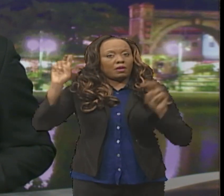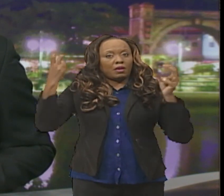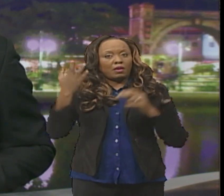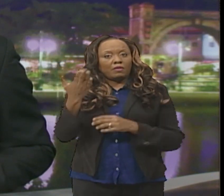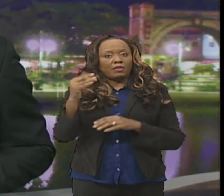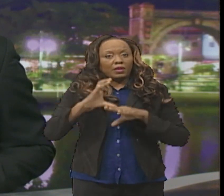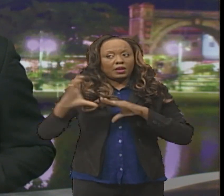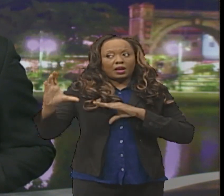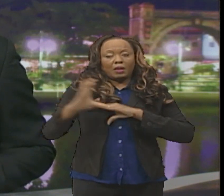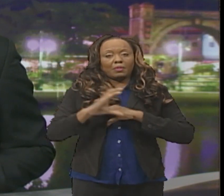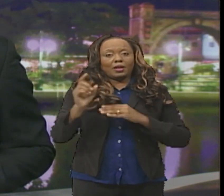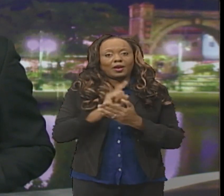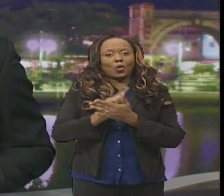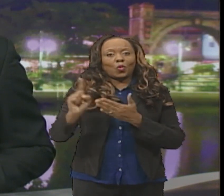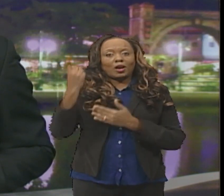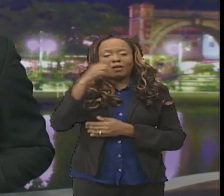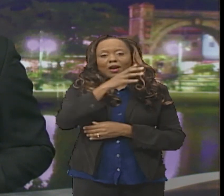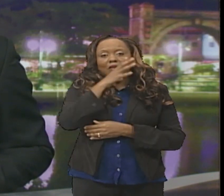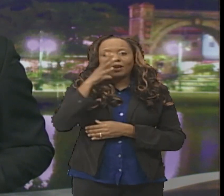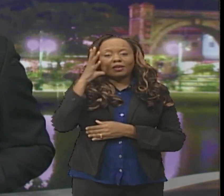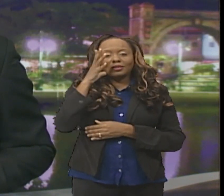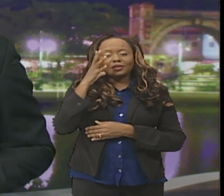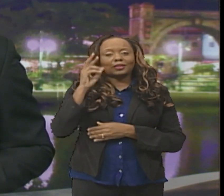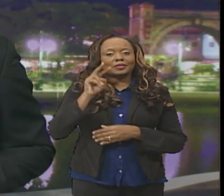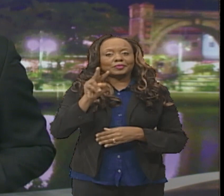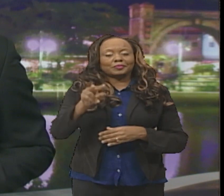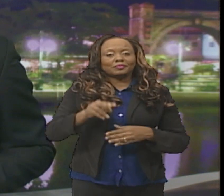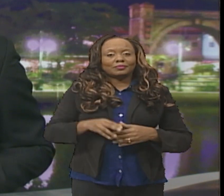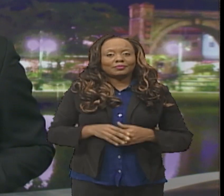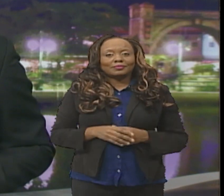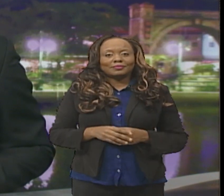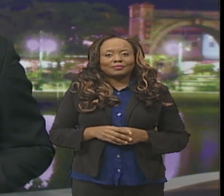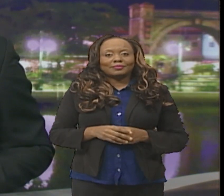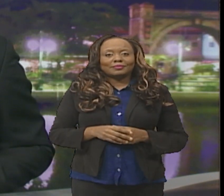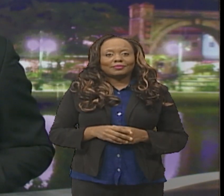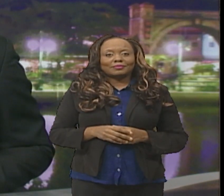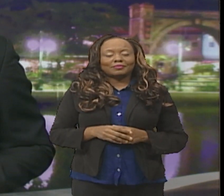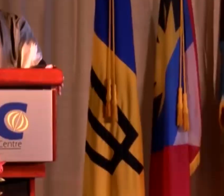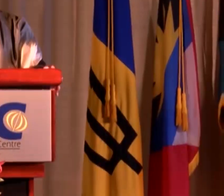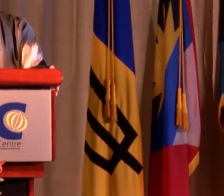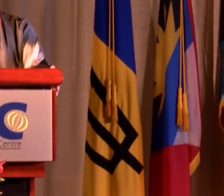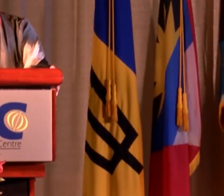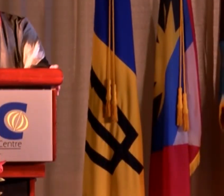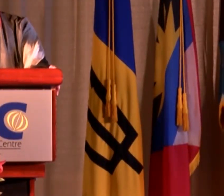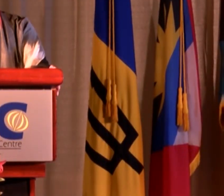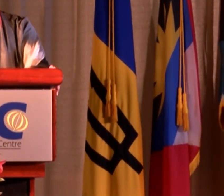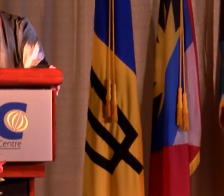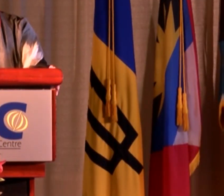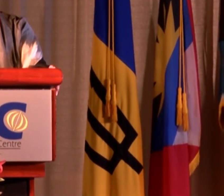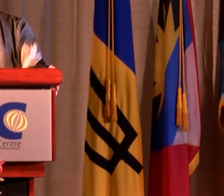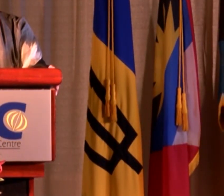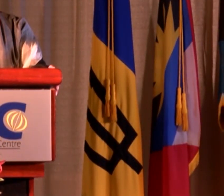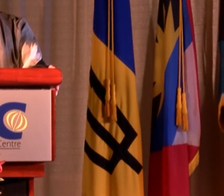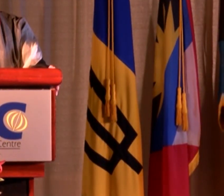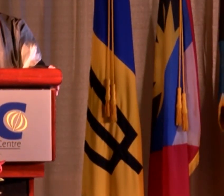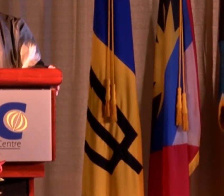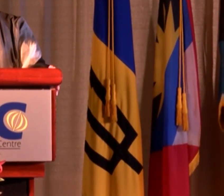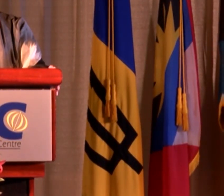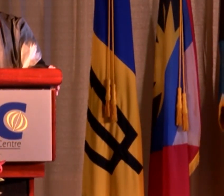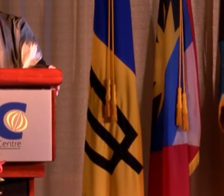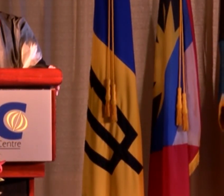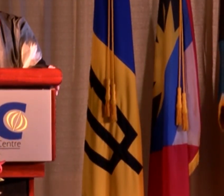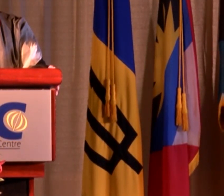at the Lloyd Erskine Sandyford Center. Our Kent Jerson reports. The time for talk must be